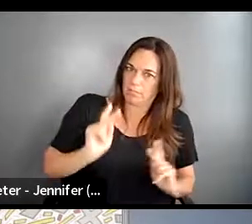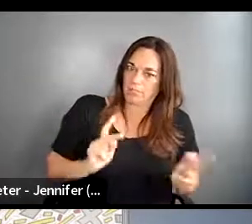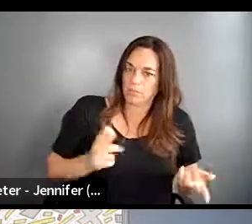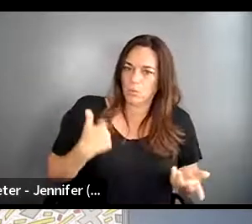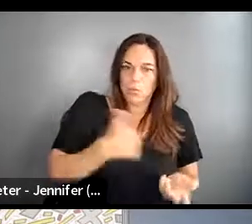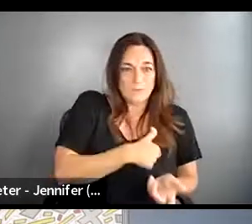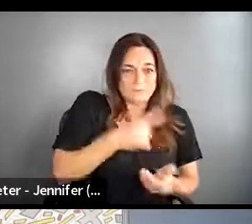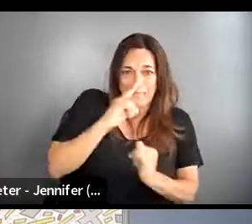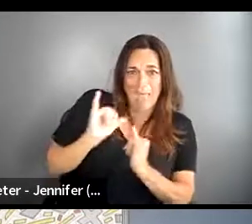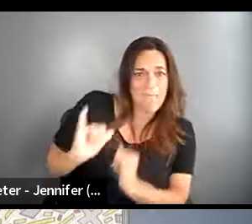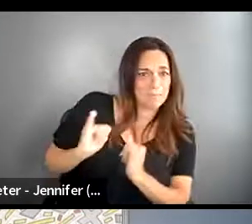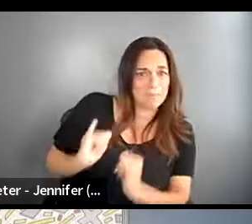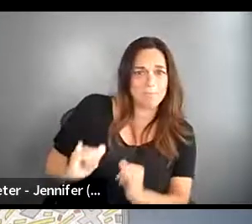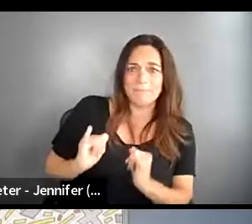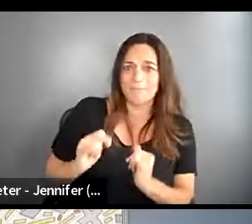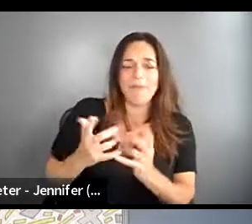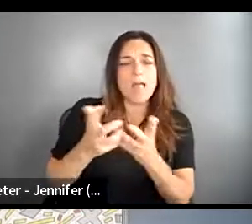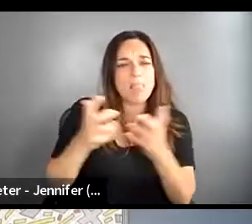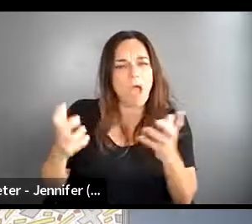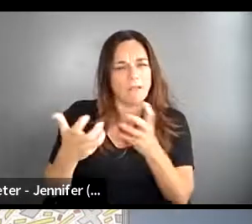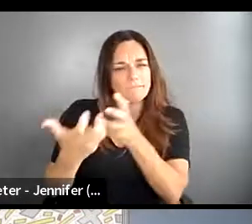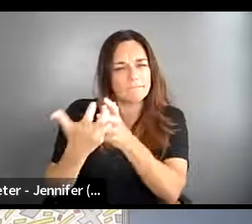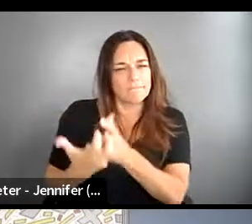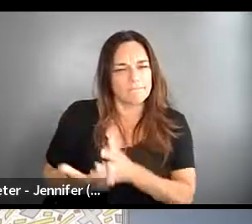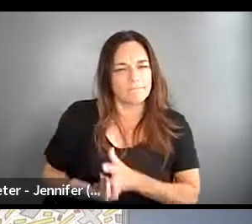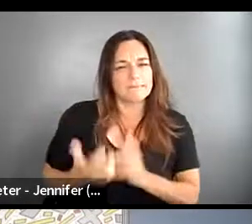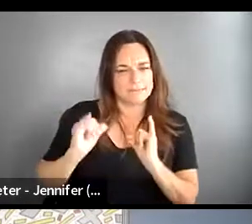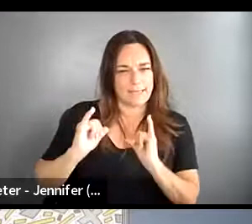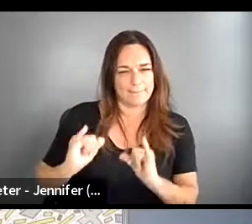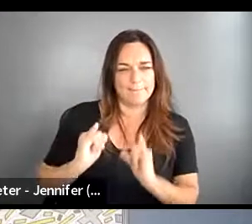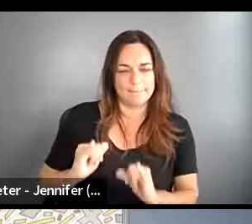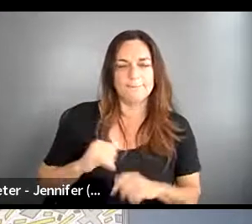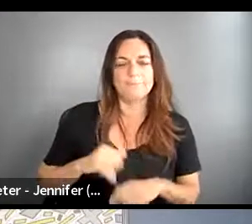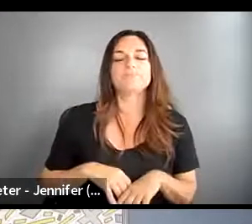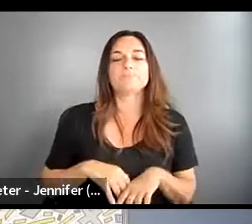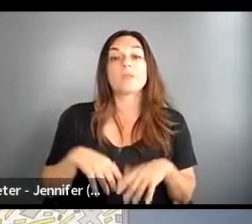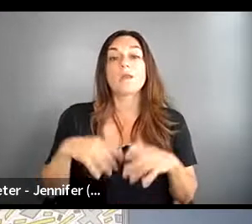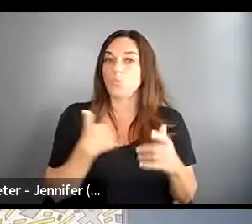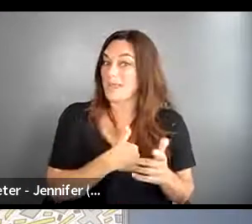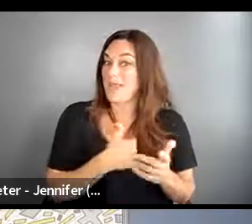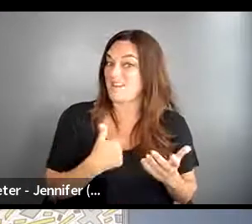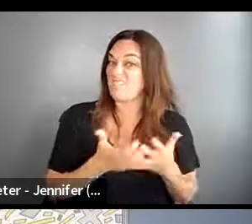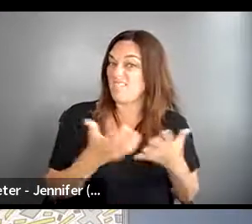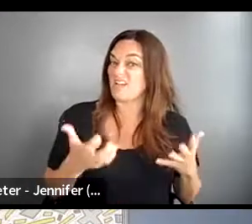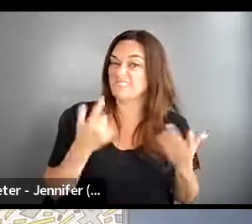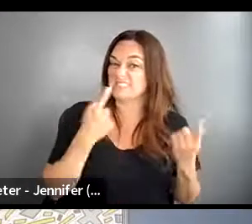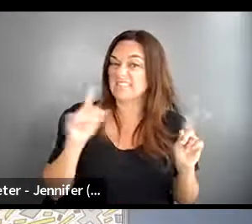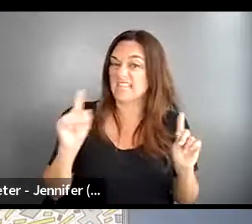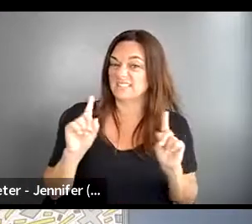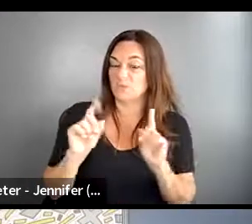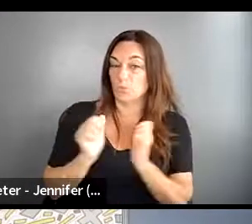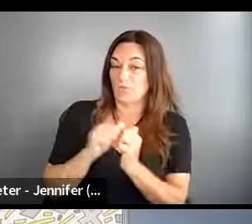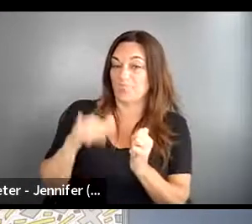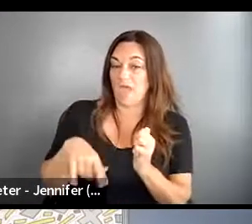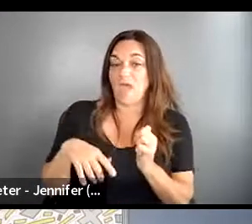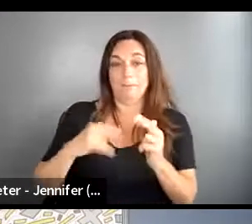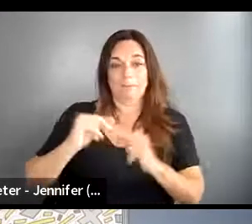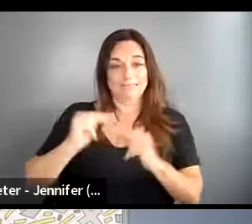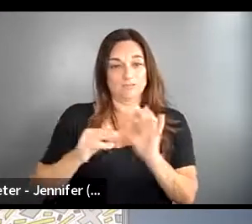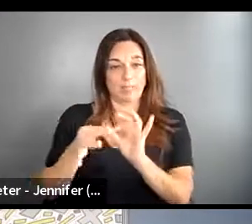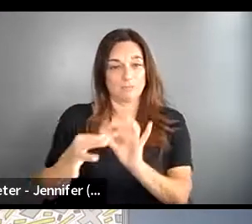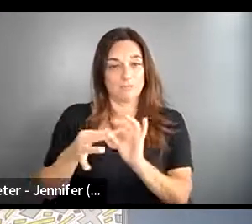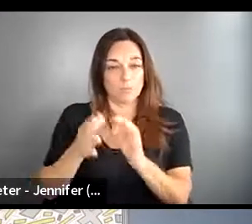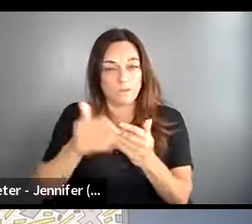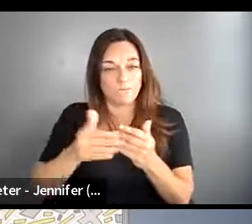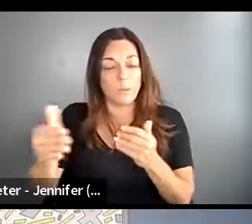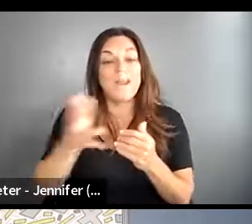like them, there's a lot of intersection. So we had a lot of success with that and relationships going forward. And, you know, that's